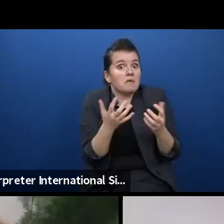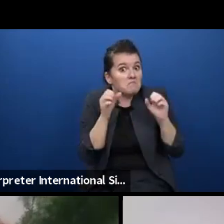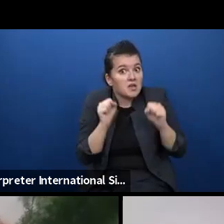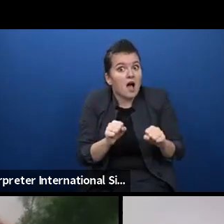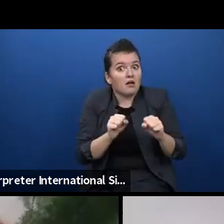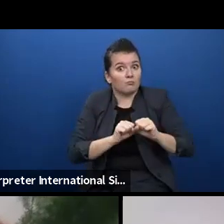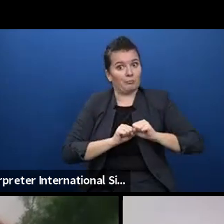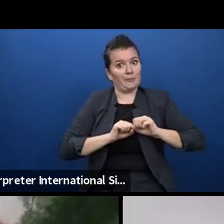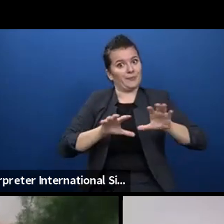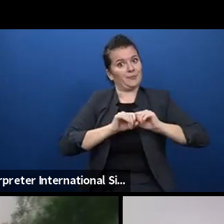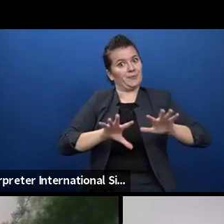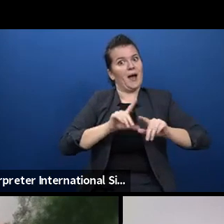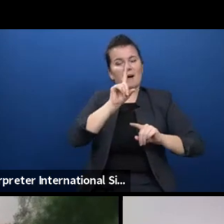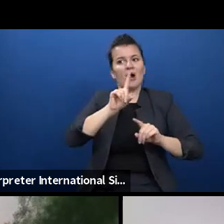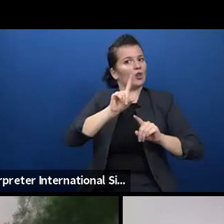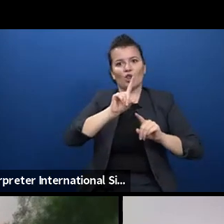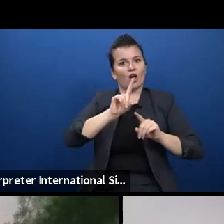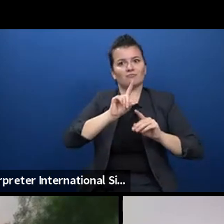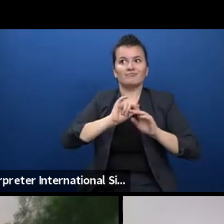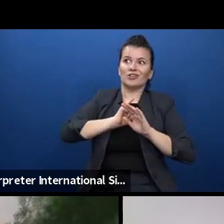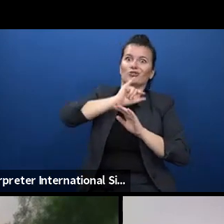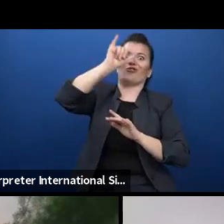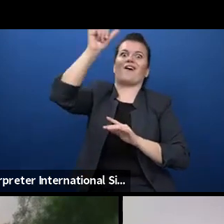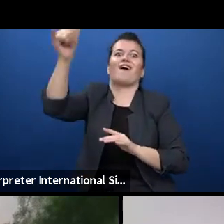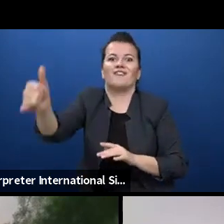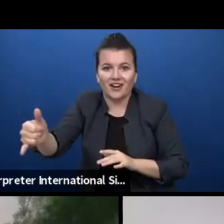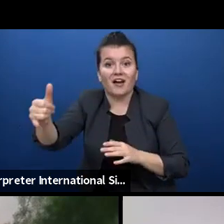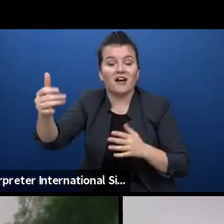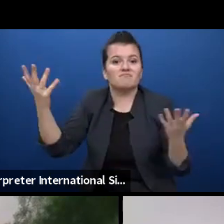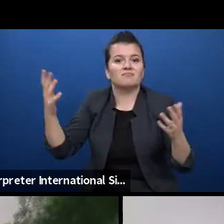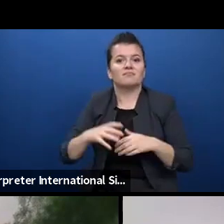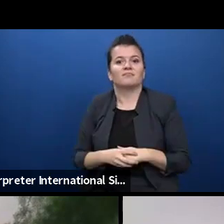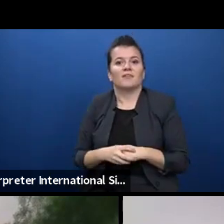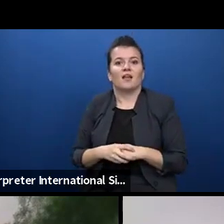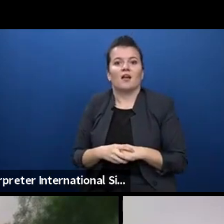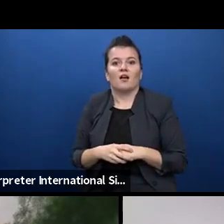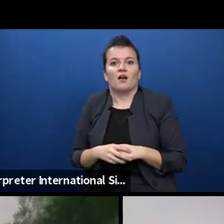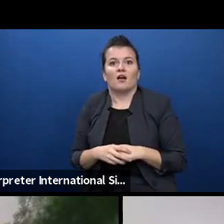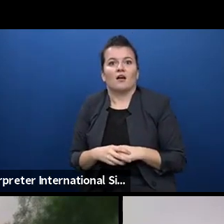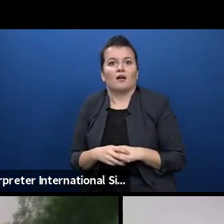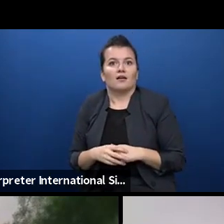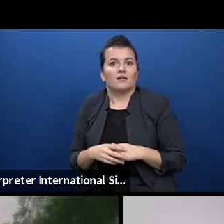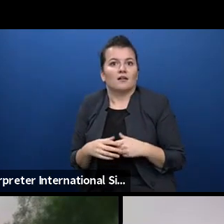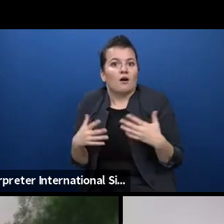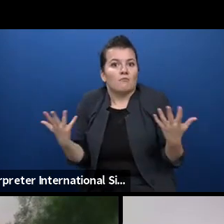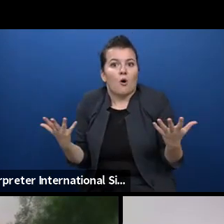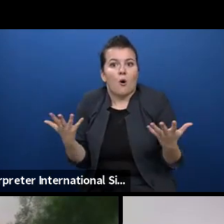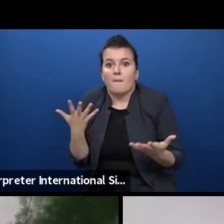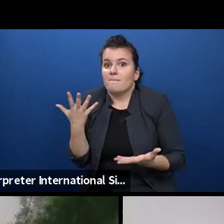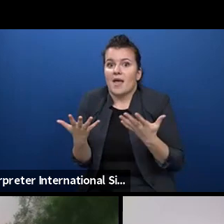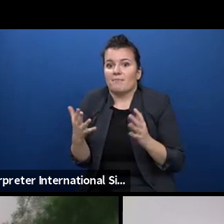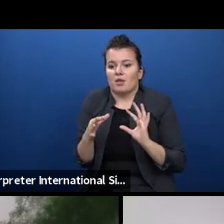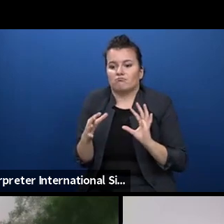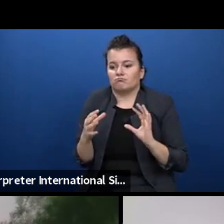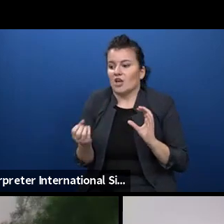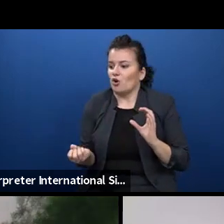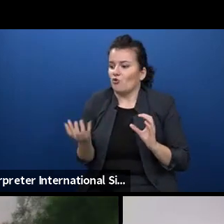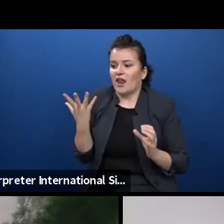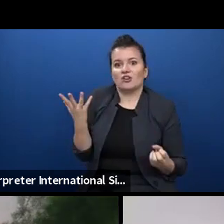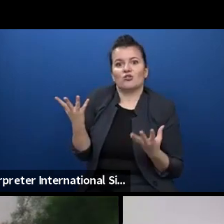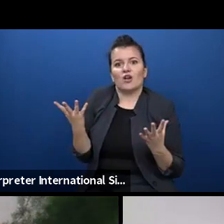artistic work anymore. Or at least also at the time of curation, when you put together your festival program,